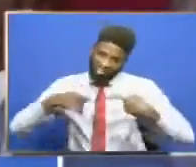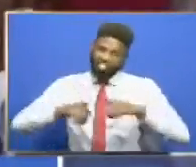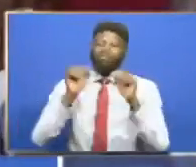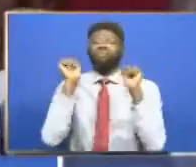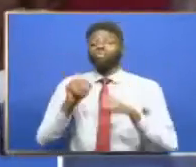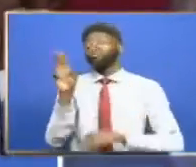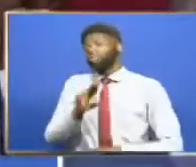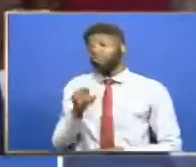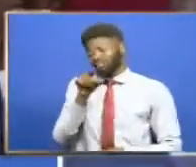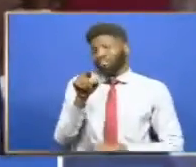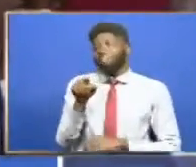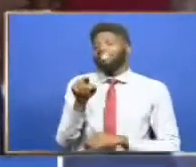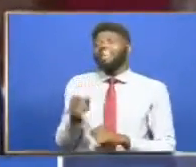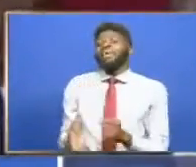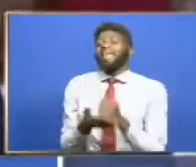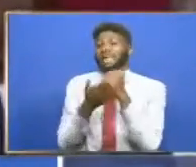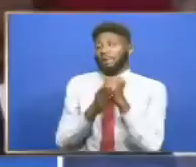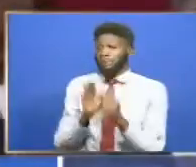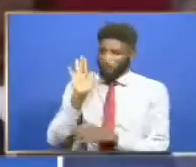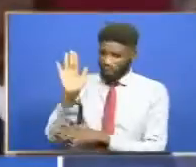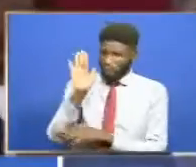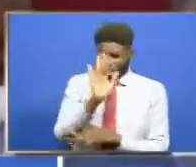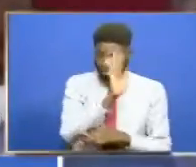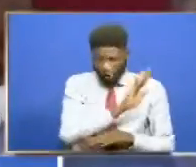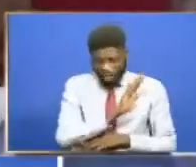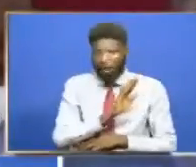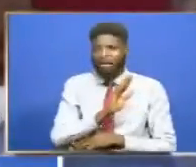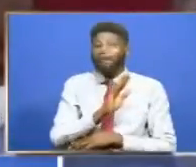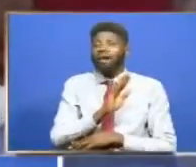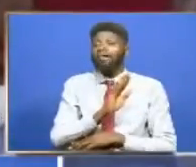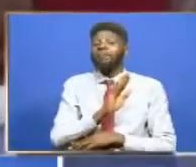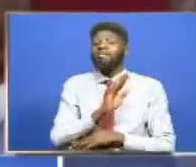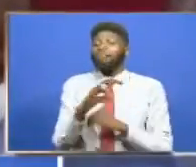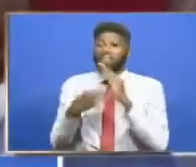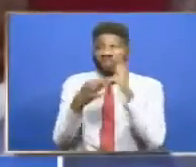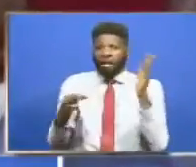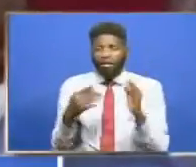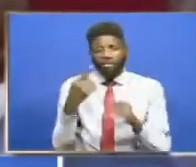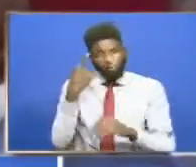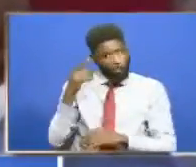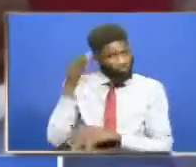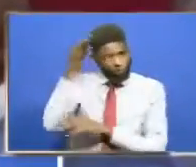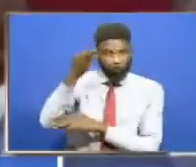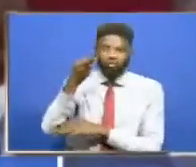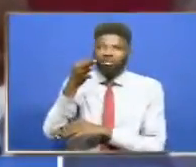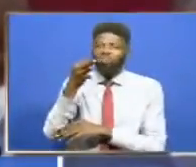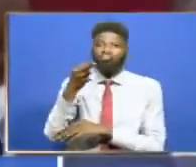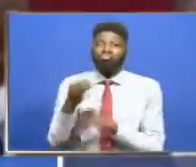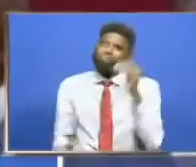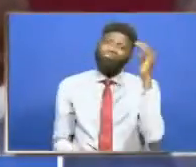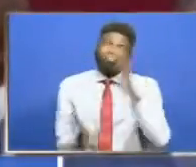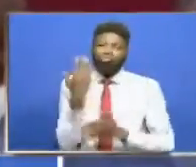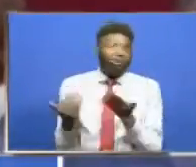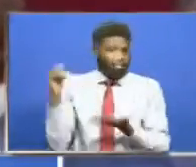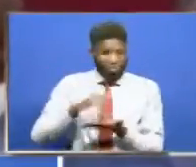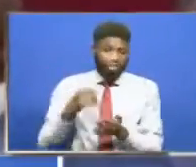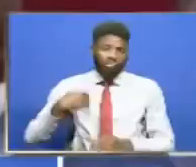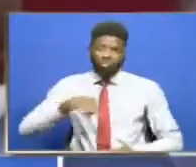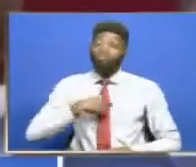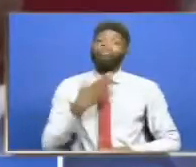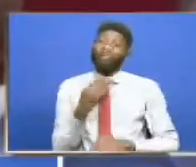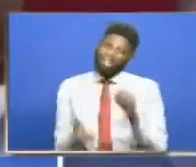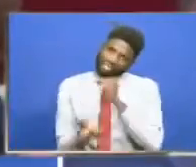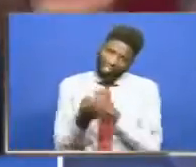revive their fortunes for the future. We want to tell them there are other ways they can achieve